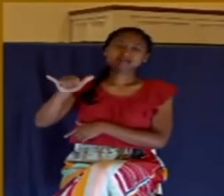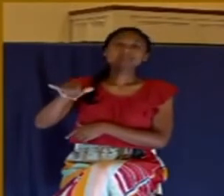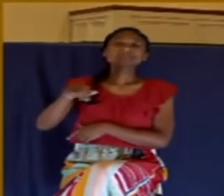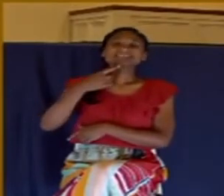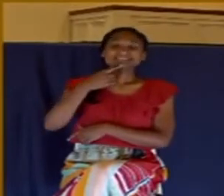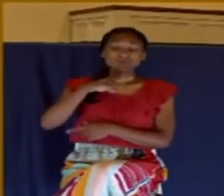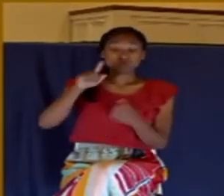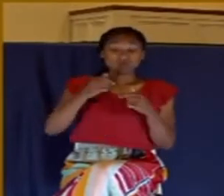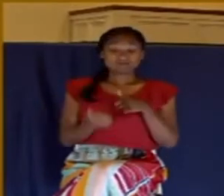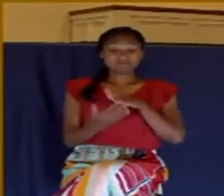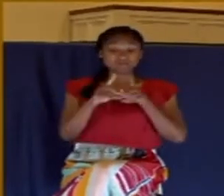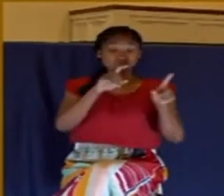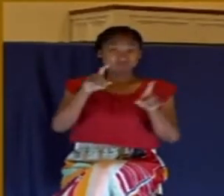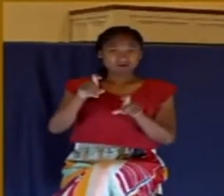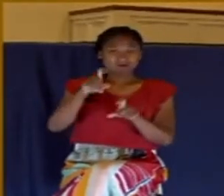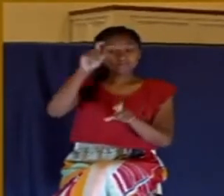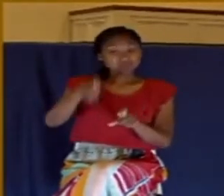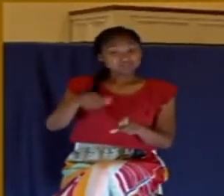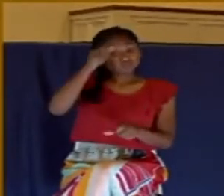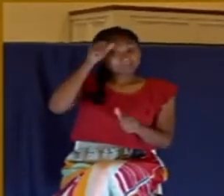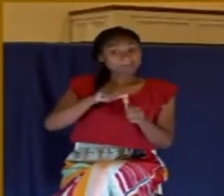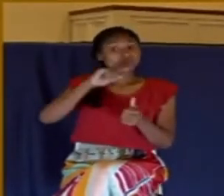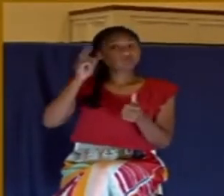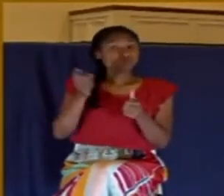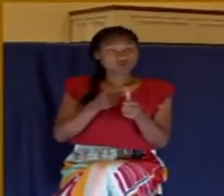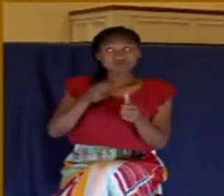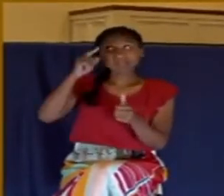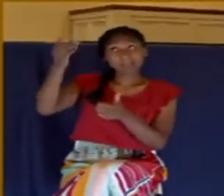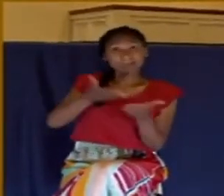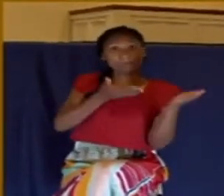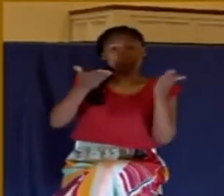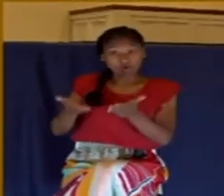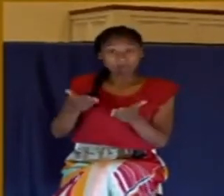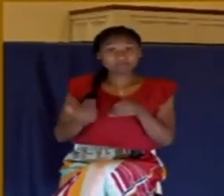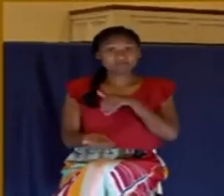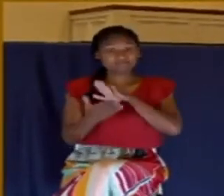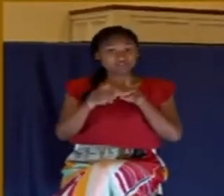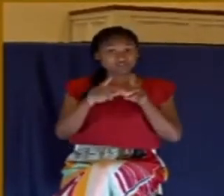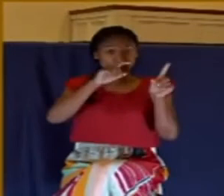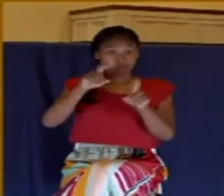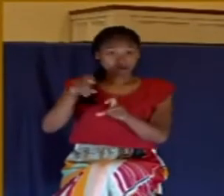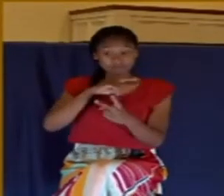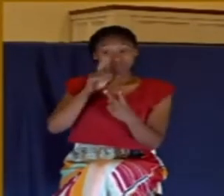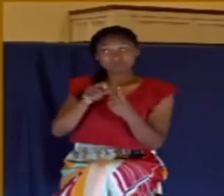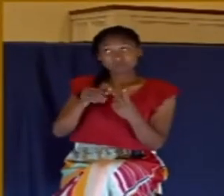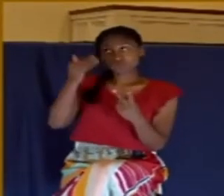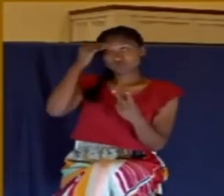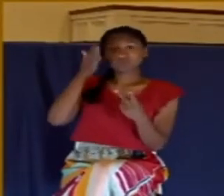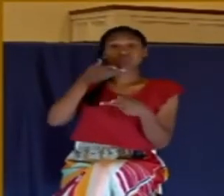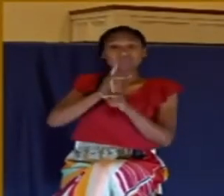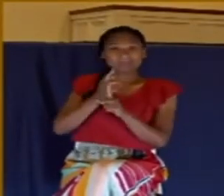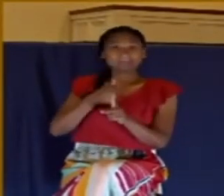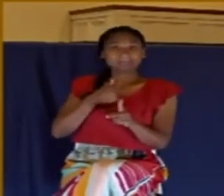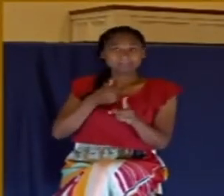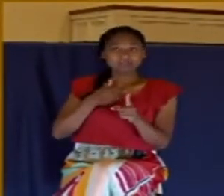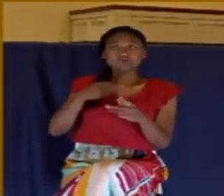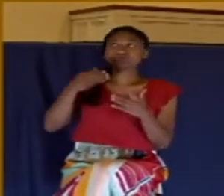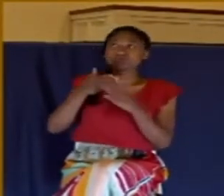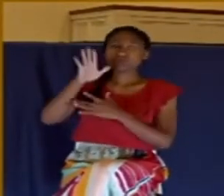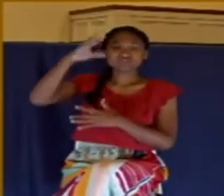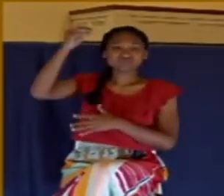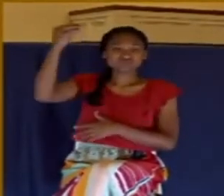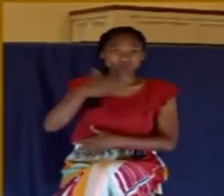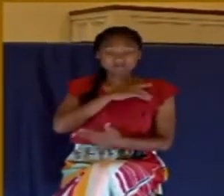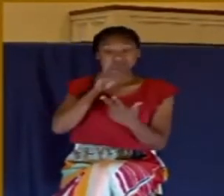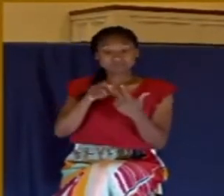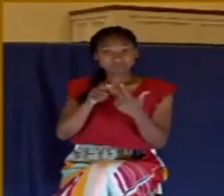here. Secondly, I need to remember, he will keep me by his love and by his grace. Third, he will make the trial a blessing to